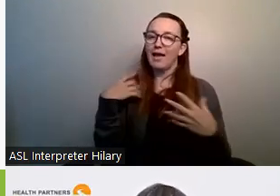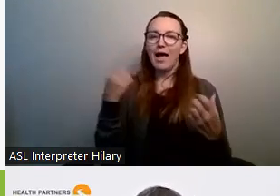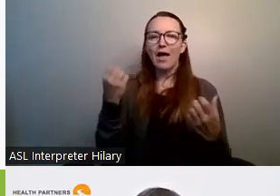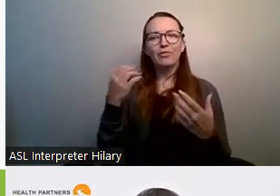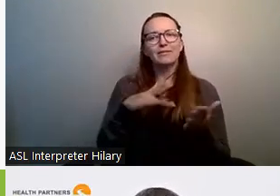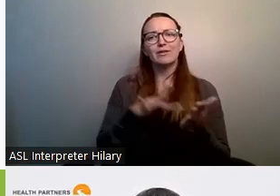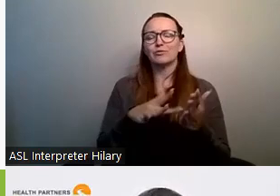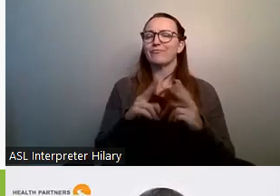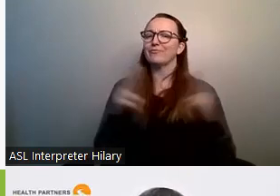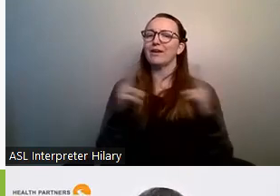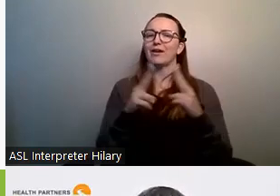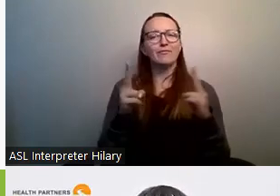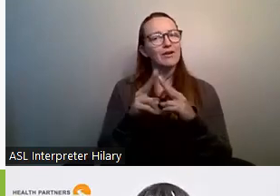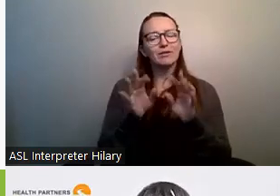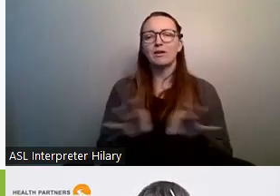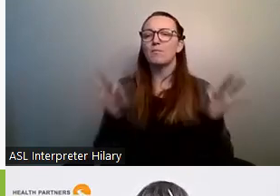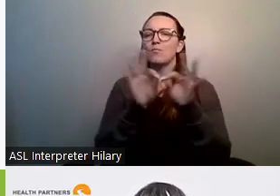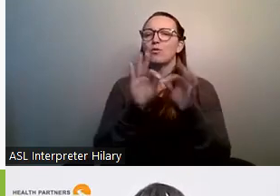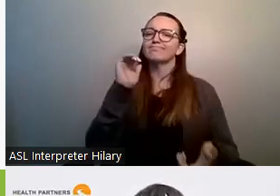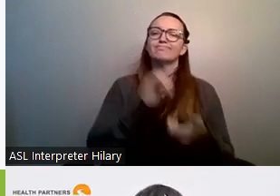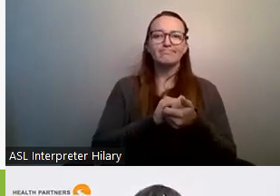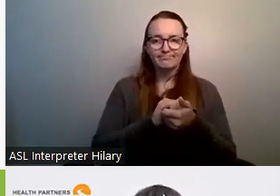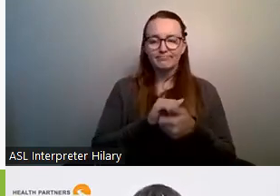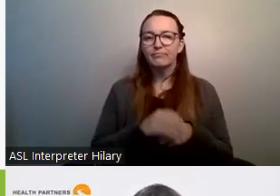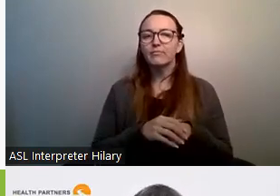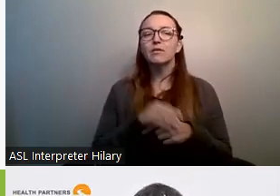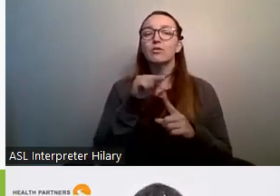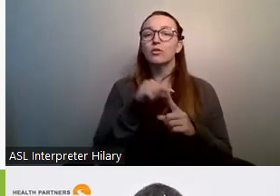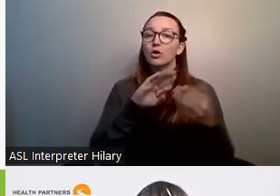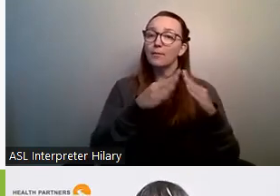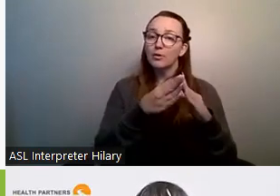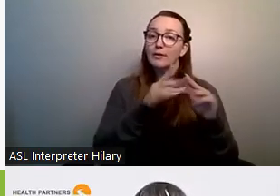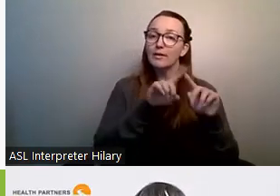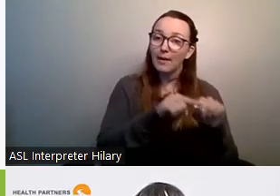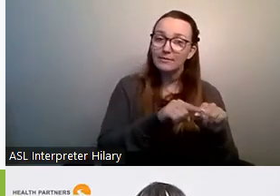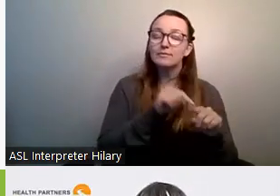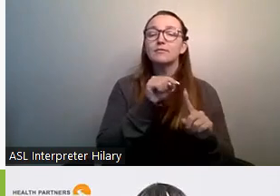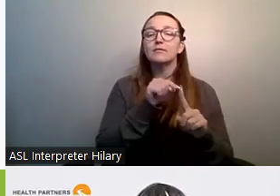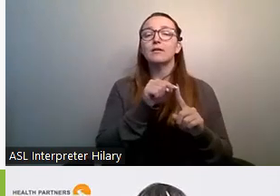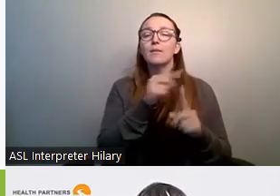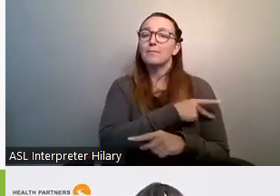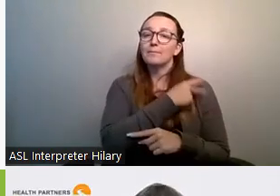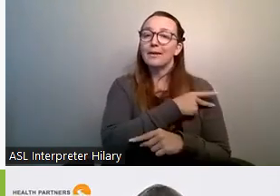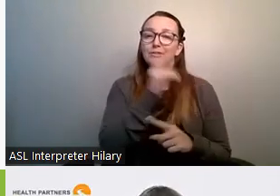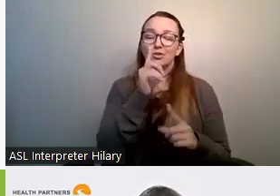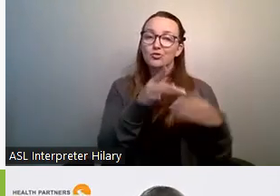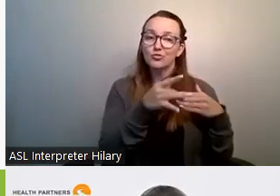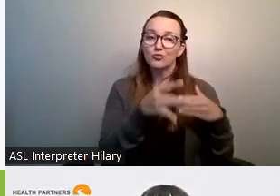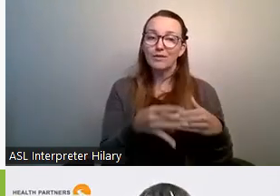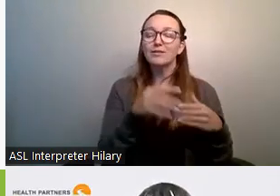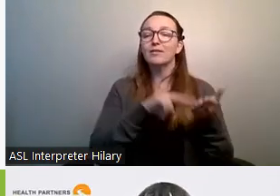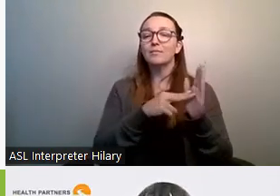about. Health centers are community-based and patient-directed organizations that deliver